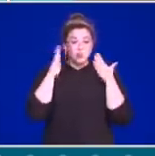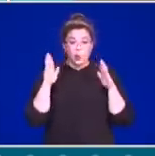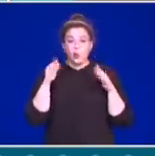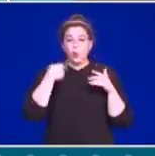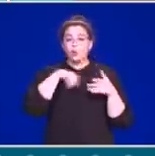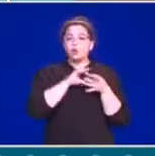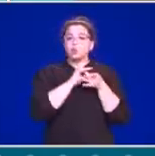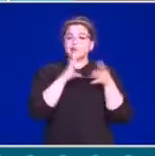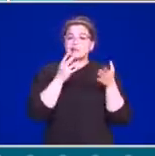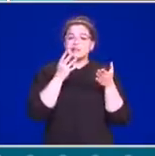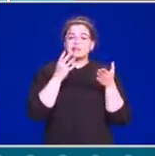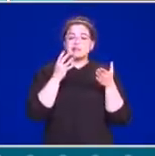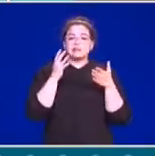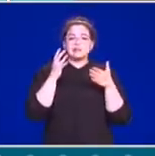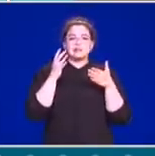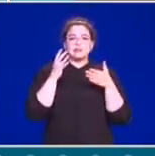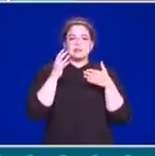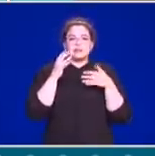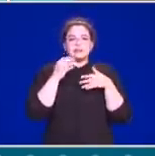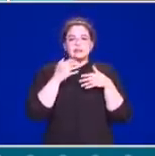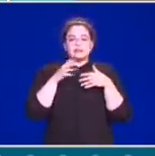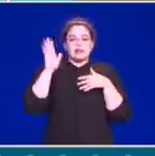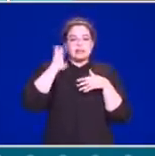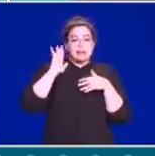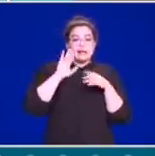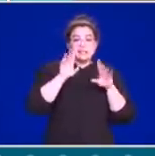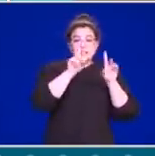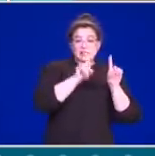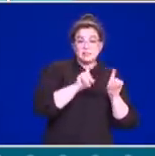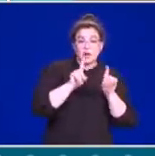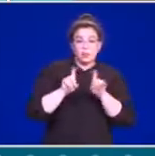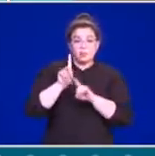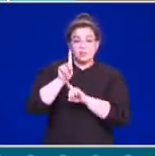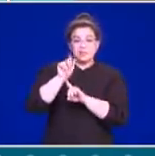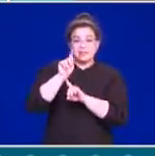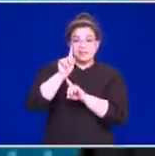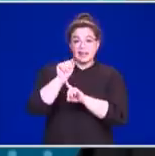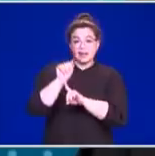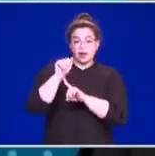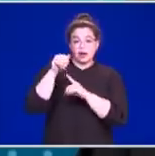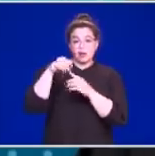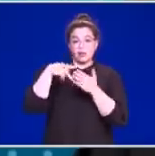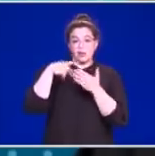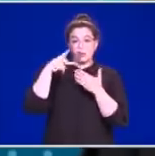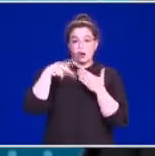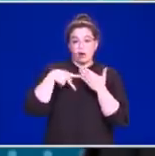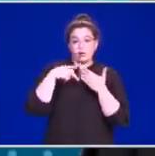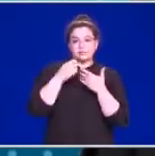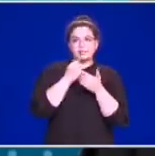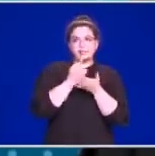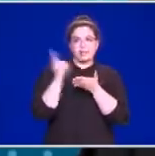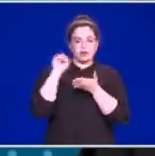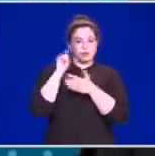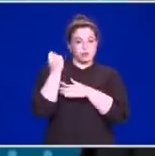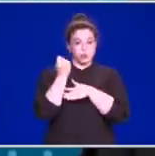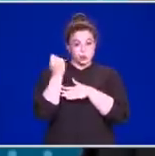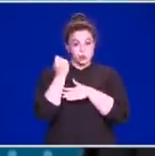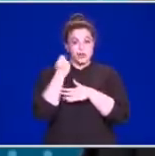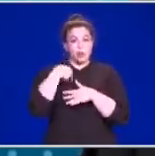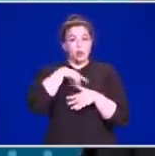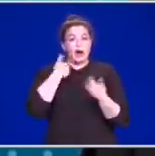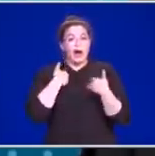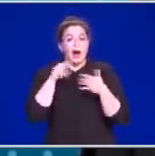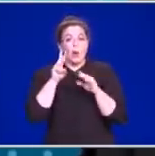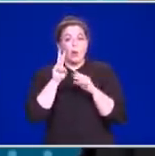did release our last experimental data product, this past Tuesday, and had a